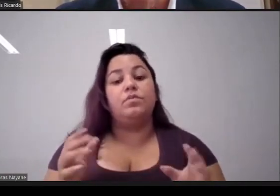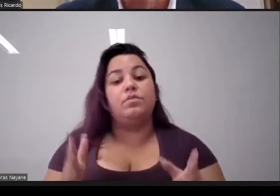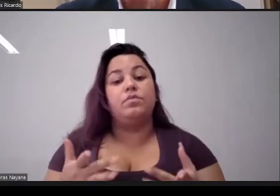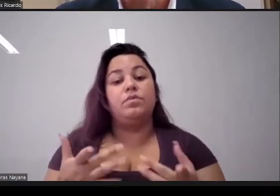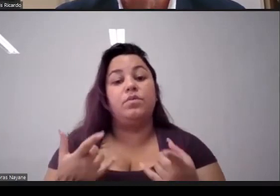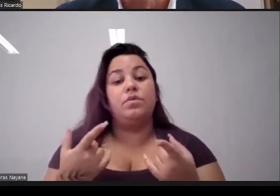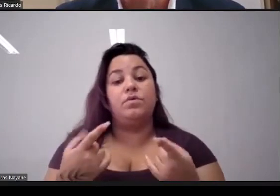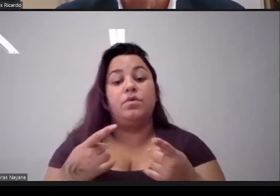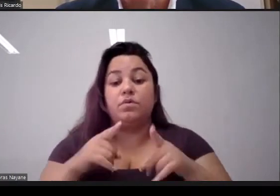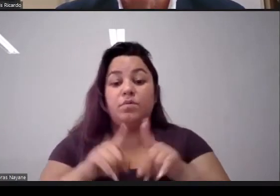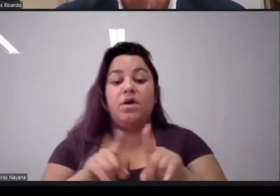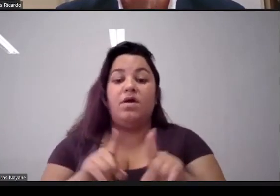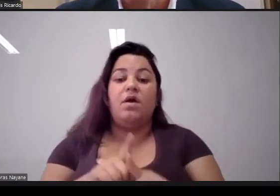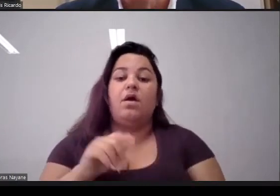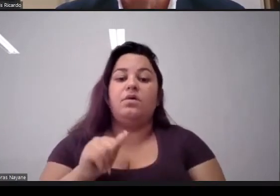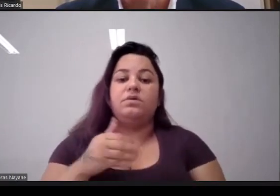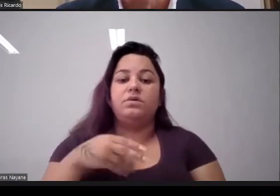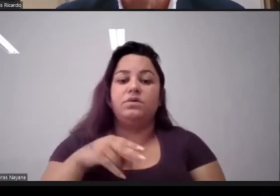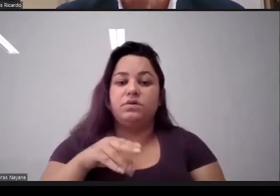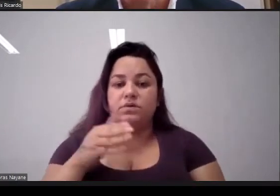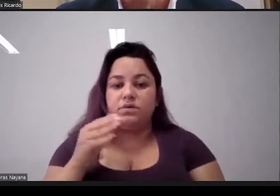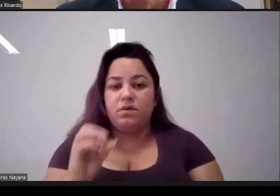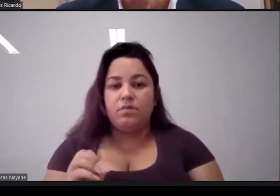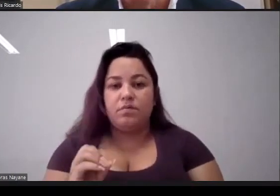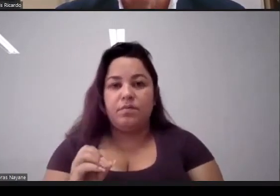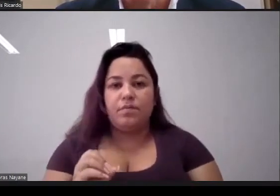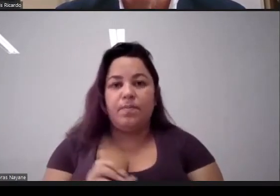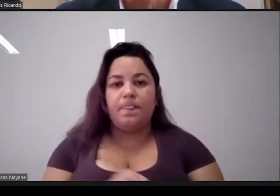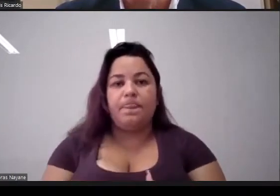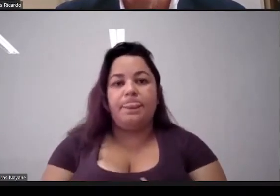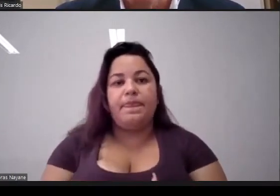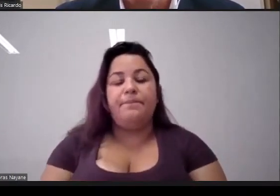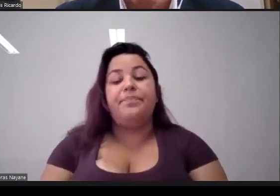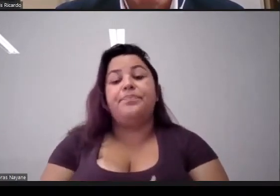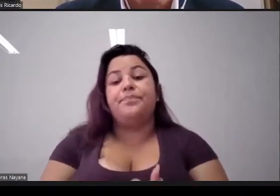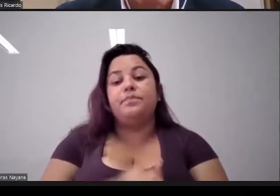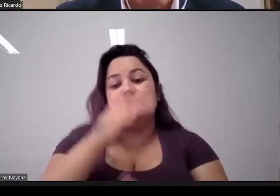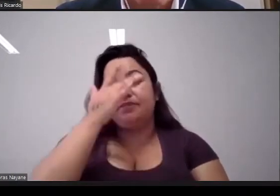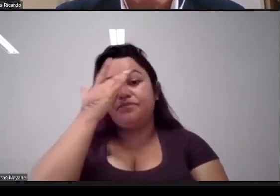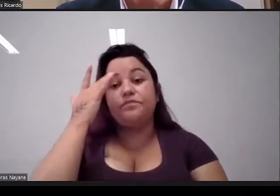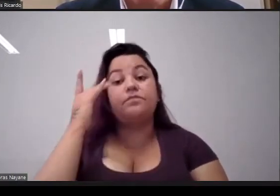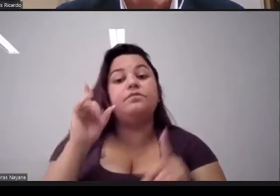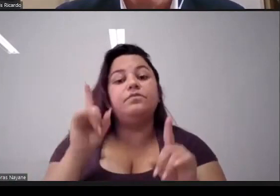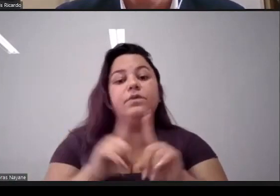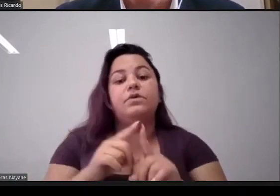next, we don't want to make people